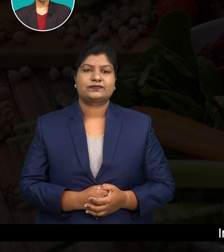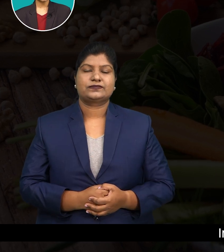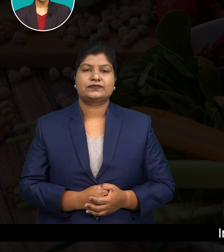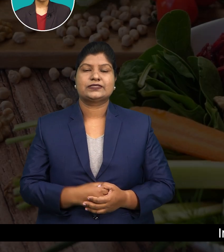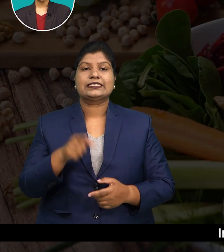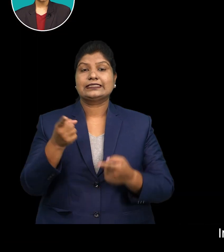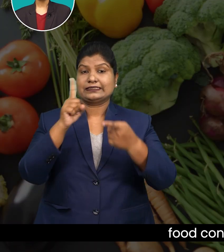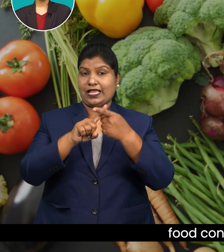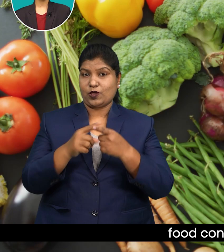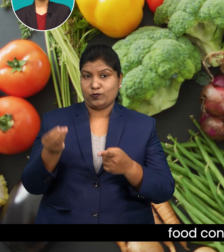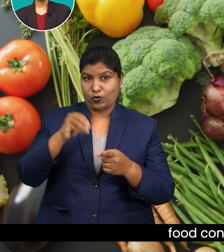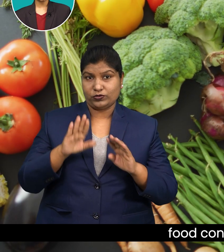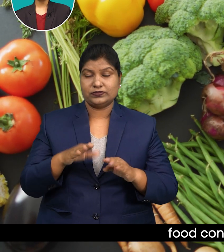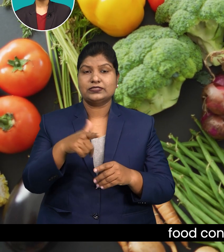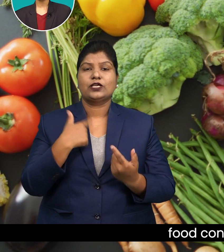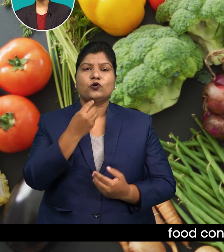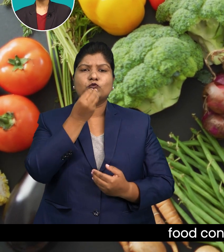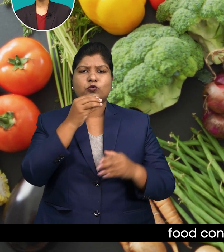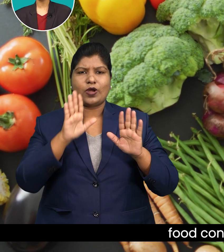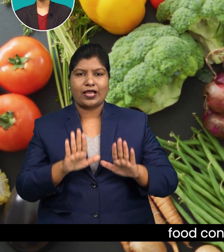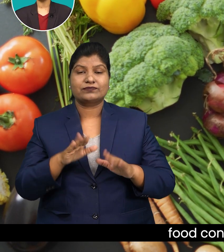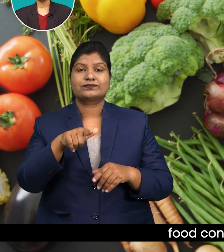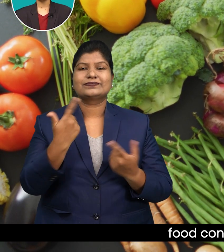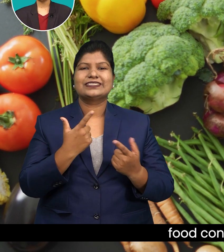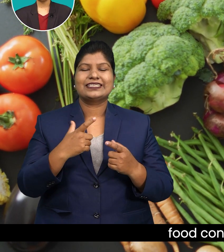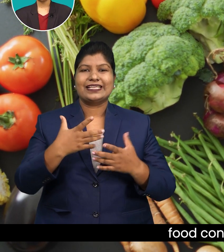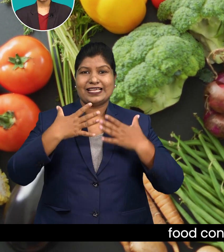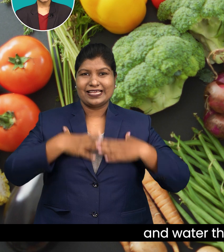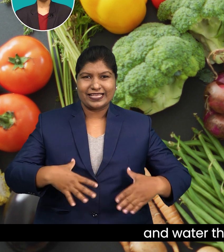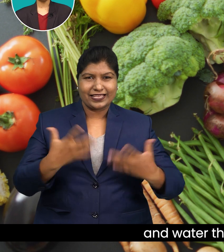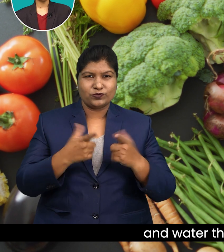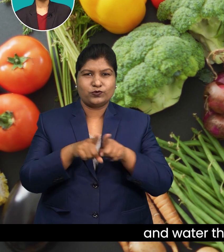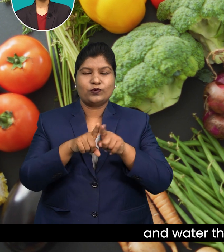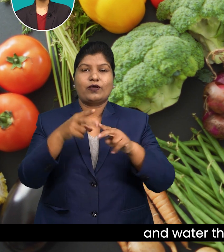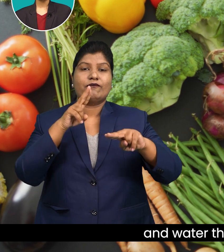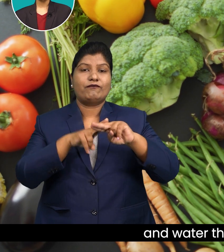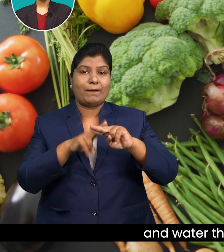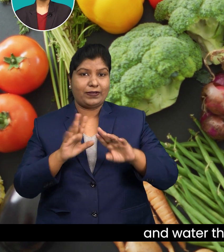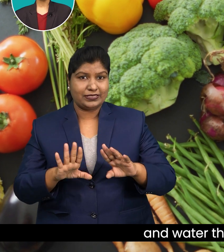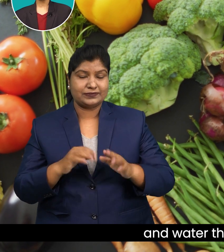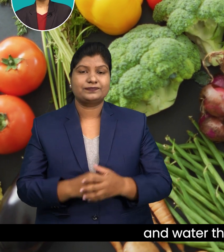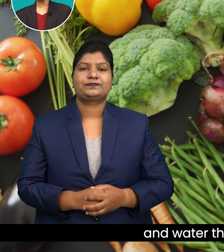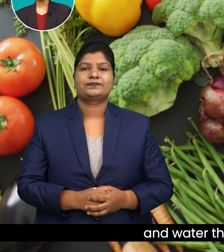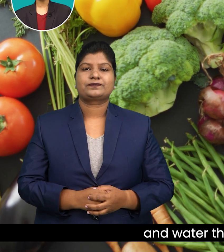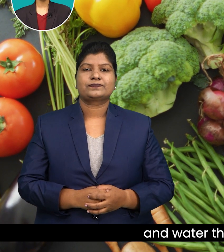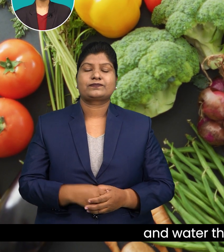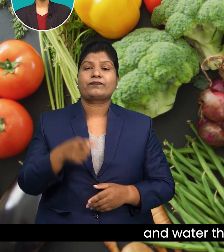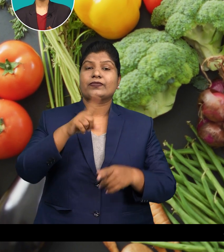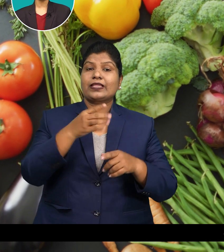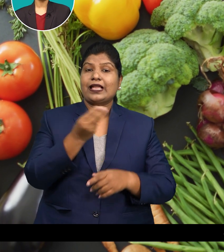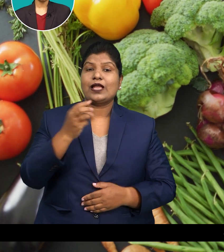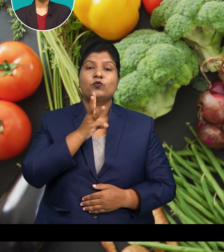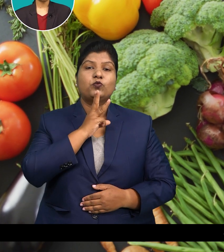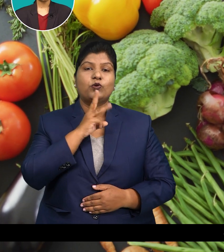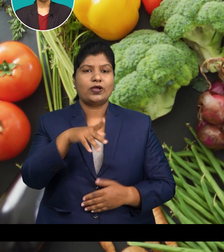In addition, food contains dietary fibers and water that are also needed by